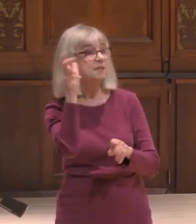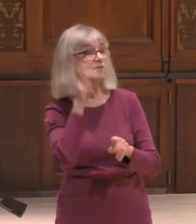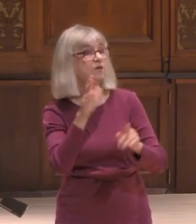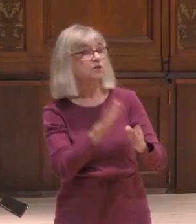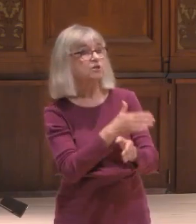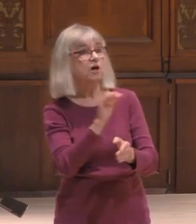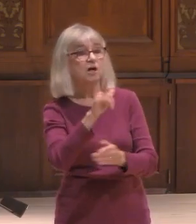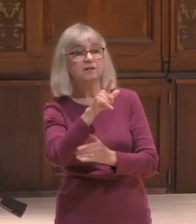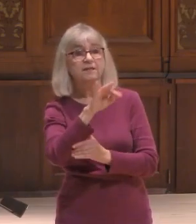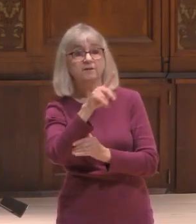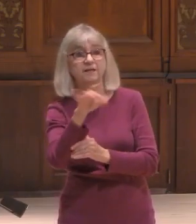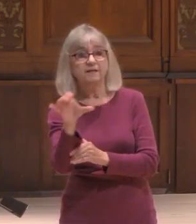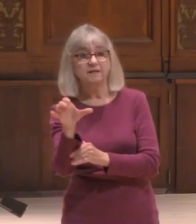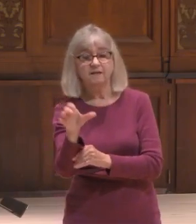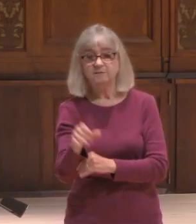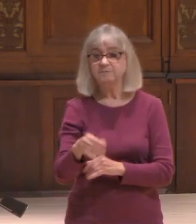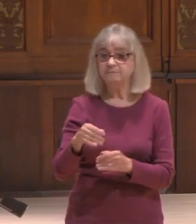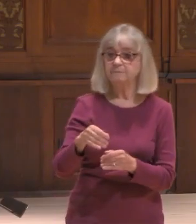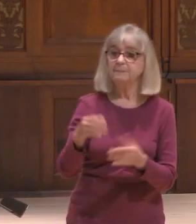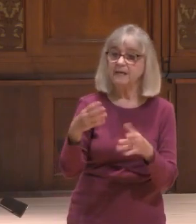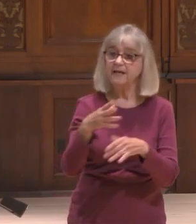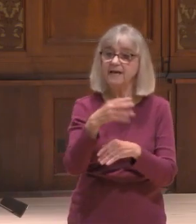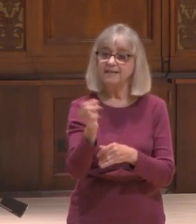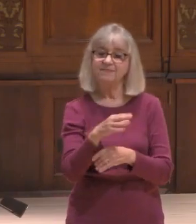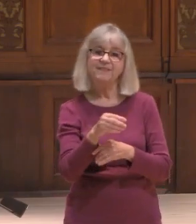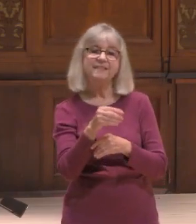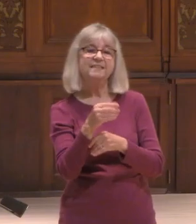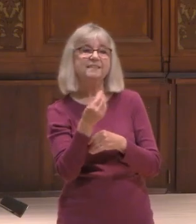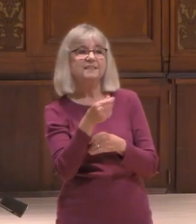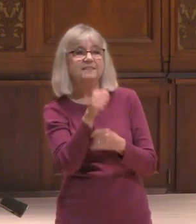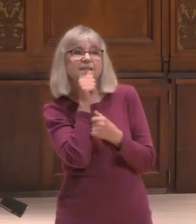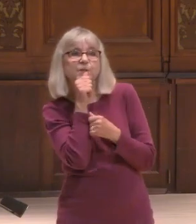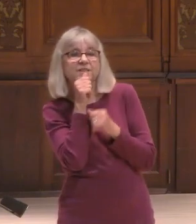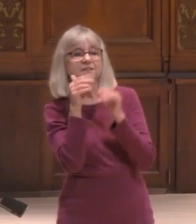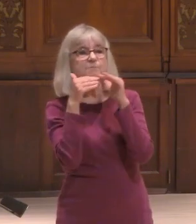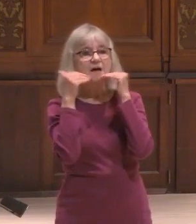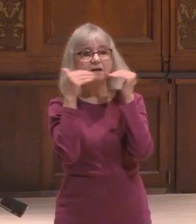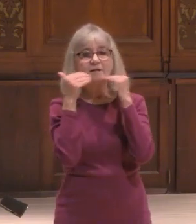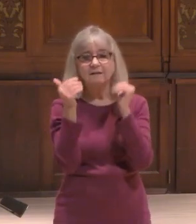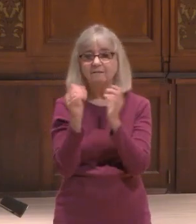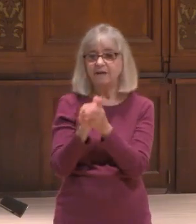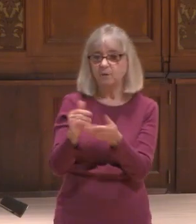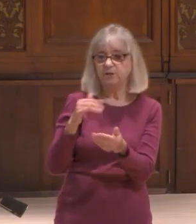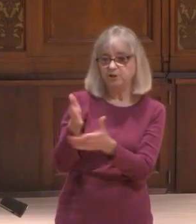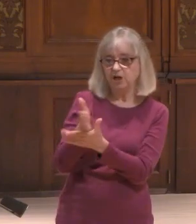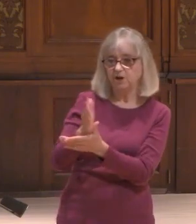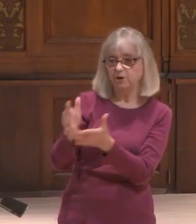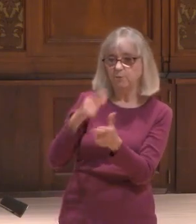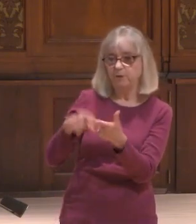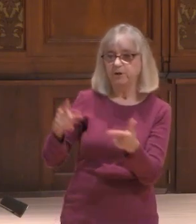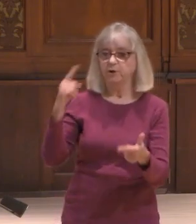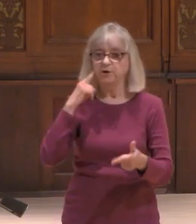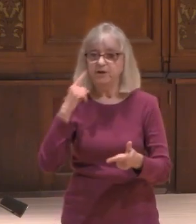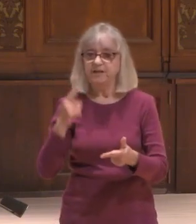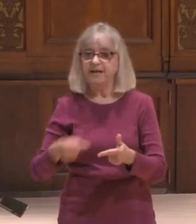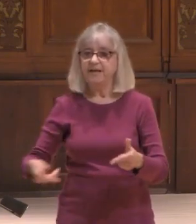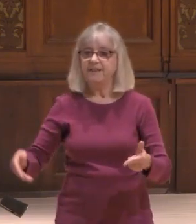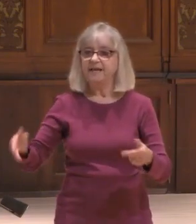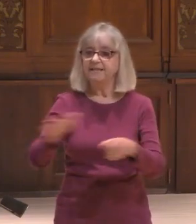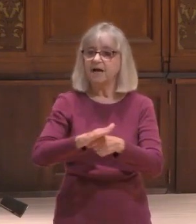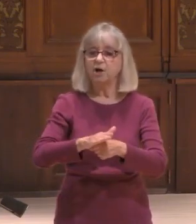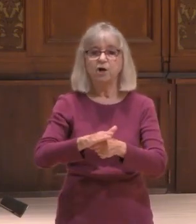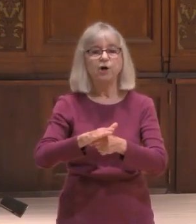in Mike B's. Then the secret smile we'd share when we heard it. Entire community holding hands for the Our